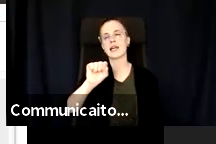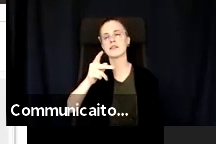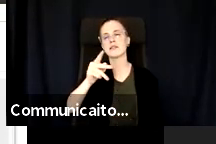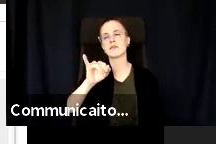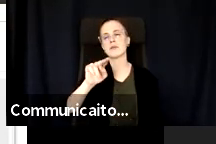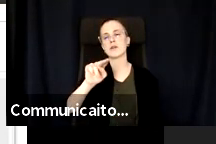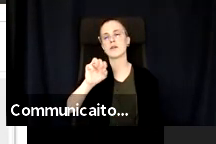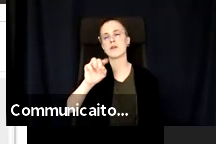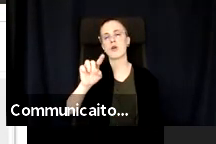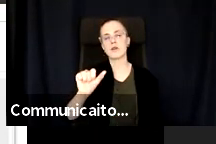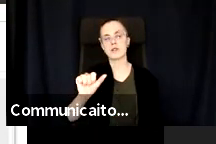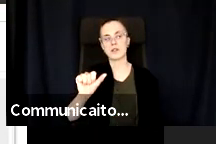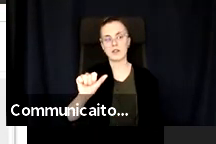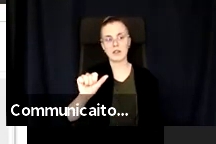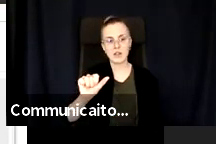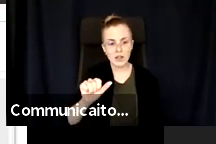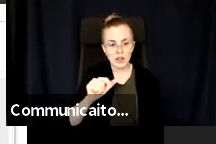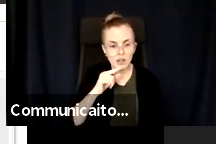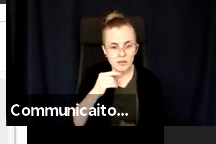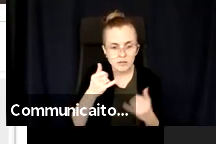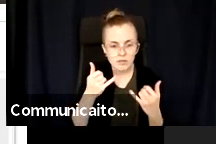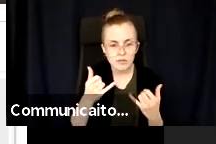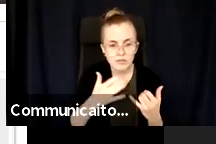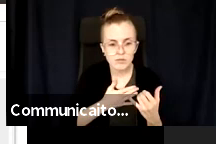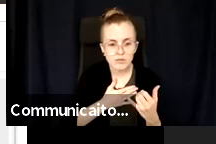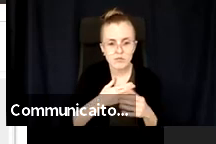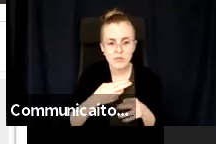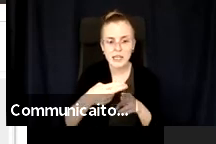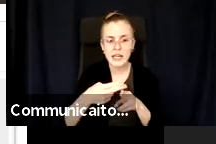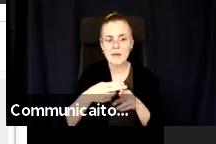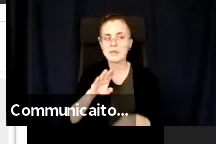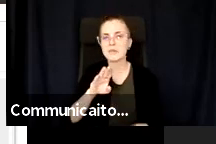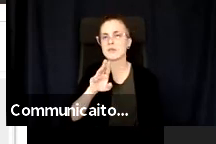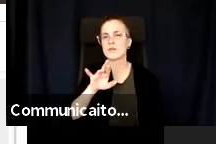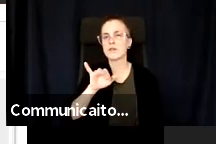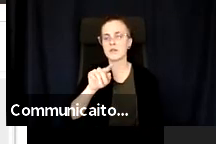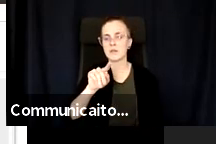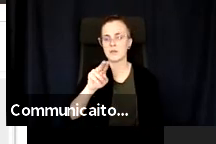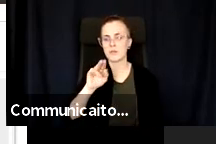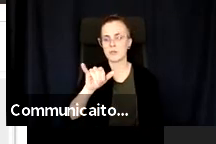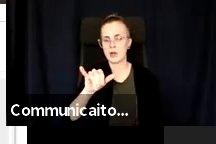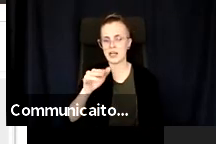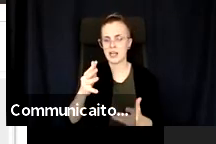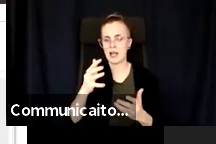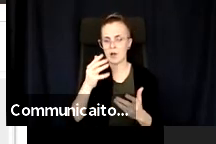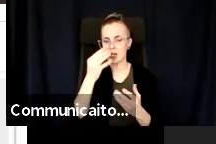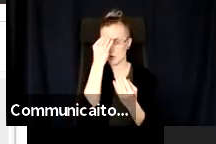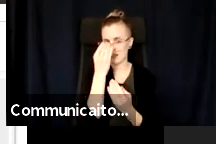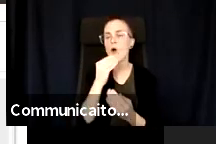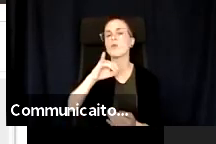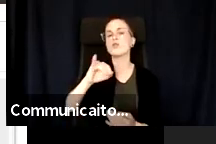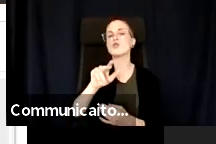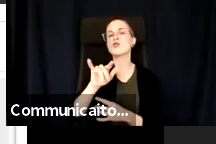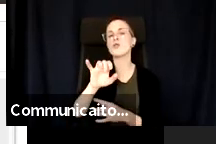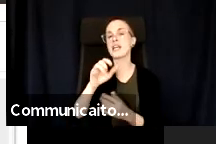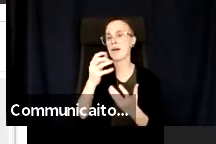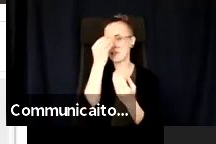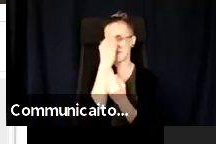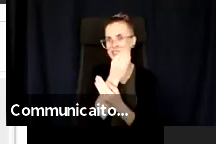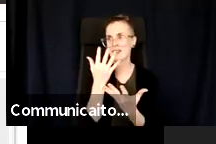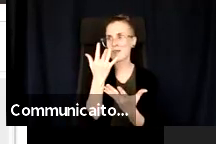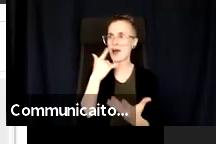Hello, my name is Brittany Myers, and I want to tell you why I am Plano proud as we celebrate the 30th anniversary of the